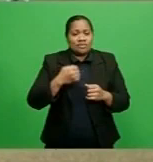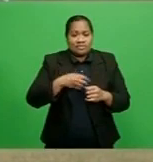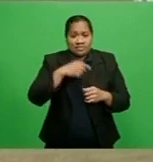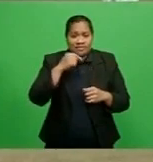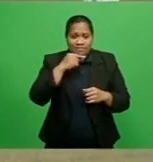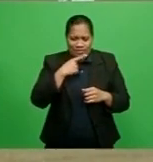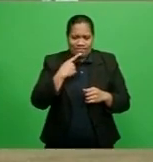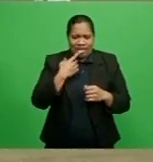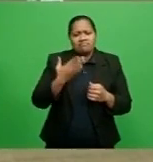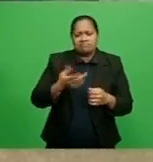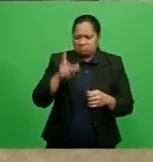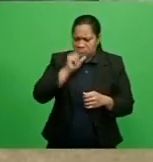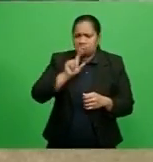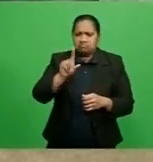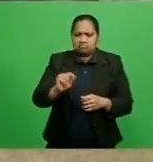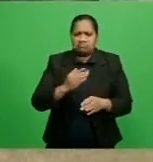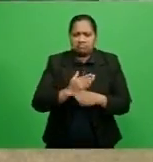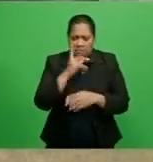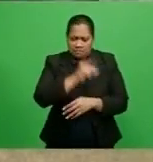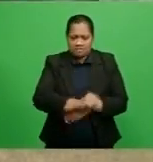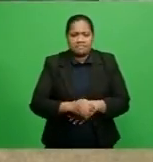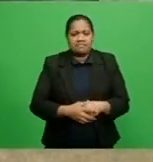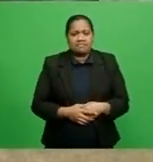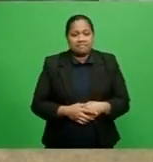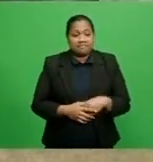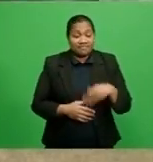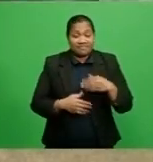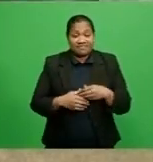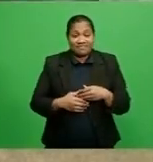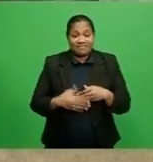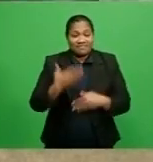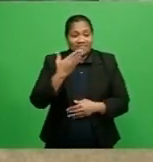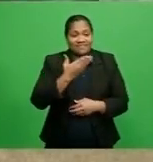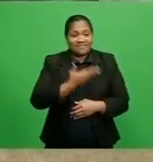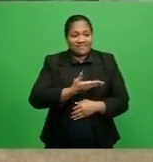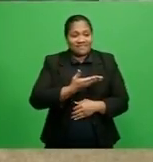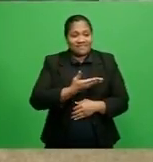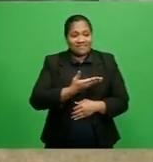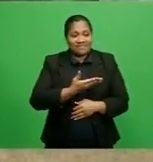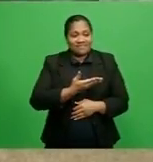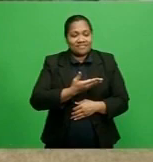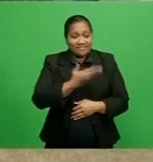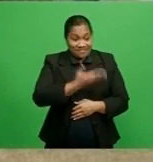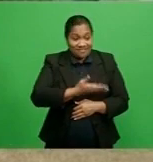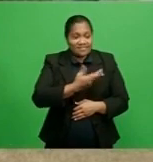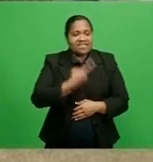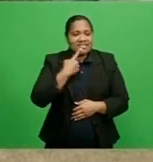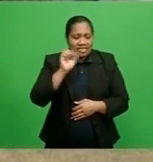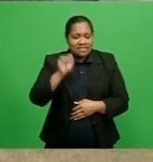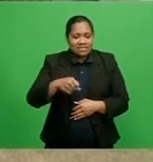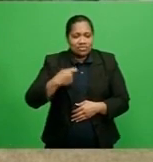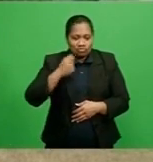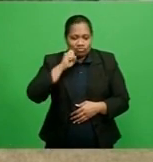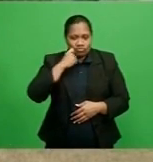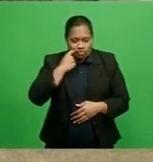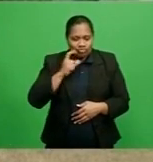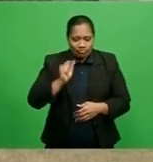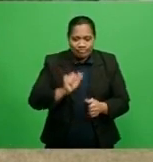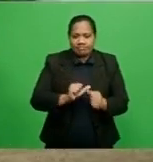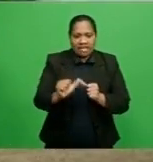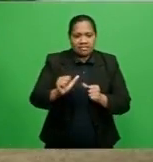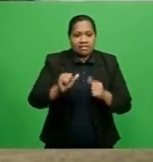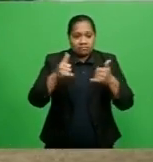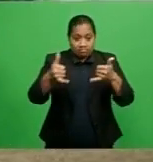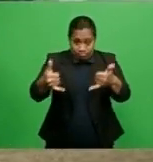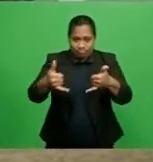job. I believe in my boys, and I think we'll give our best, and the trophy is coming down to